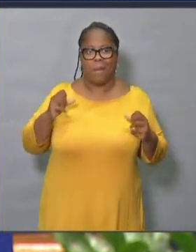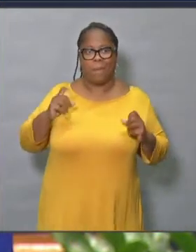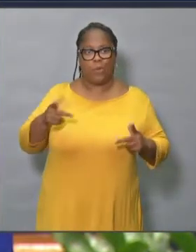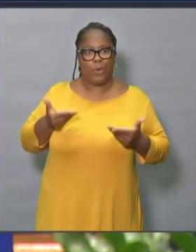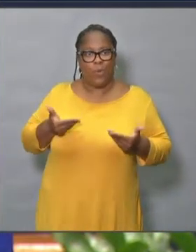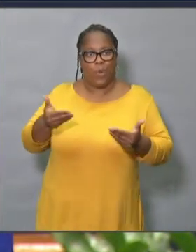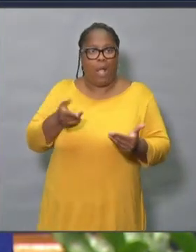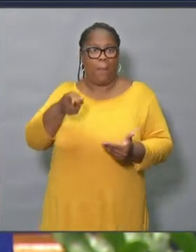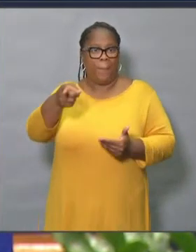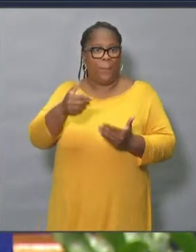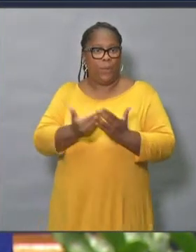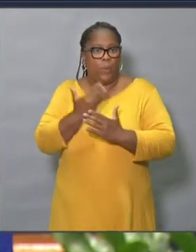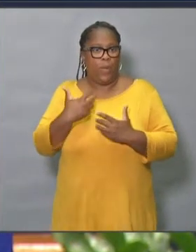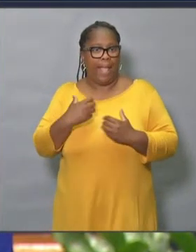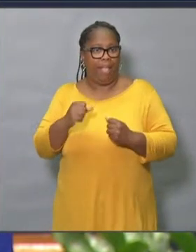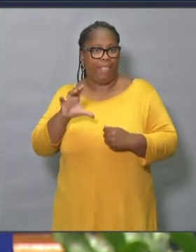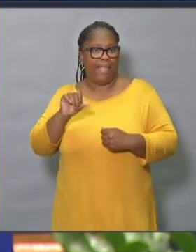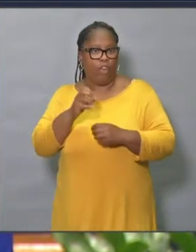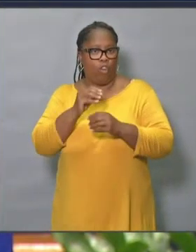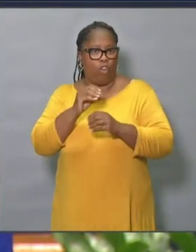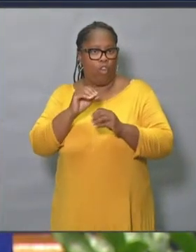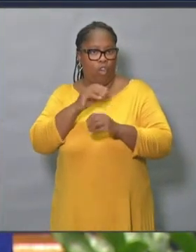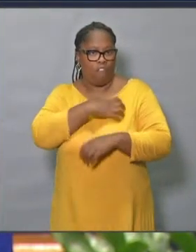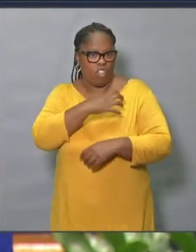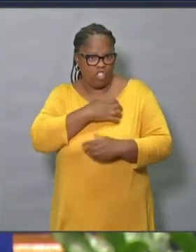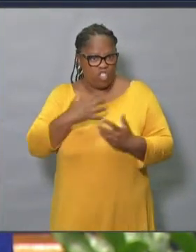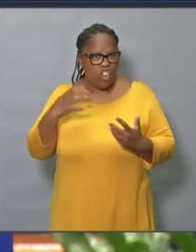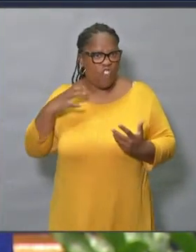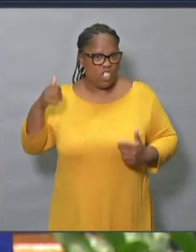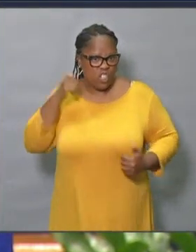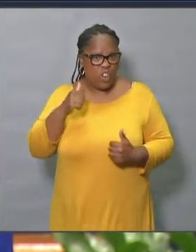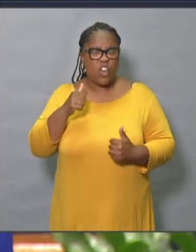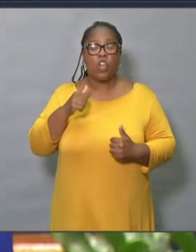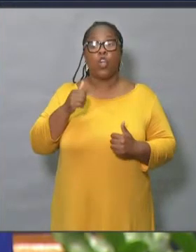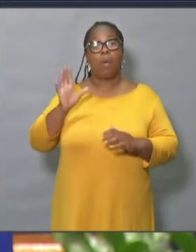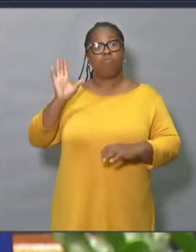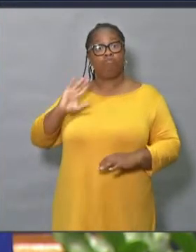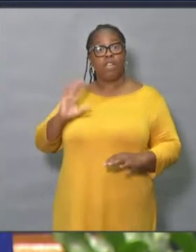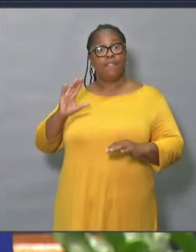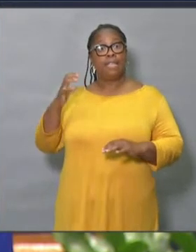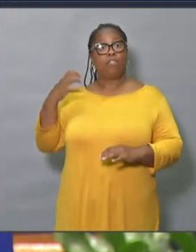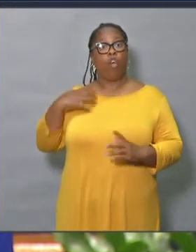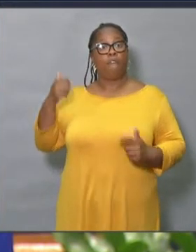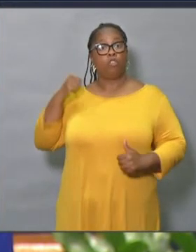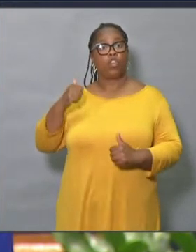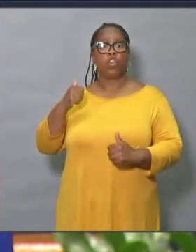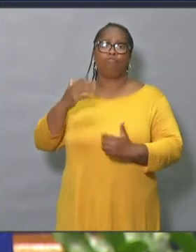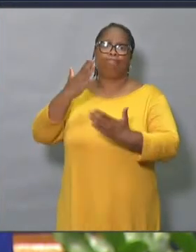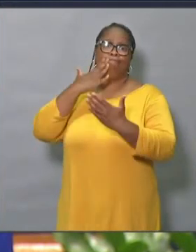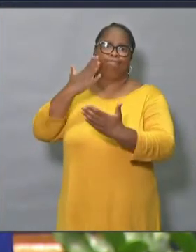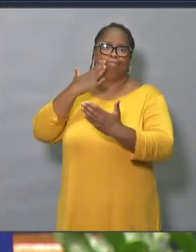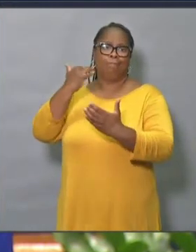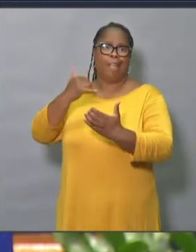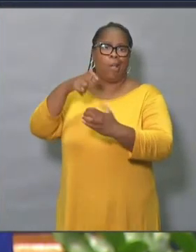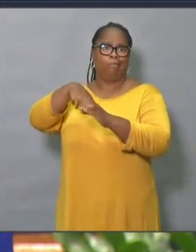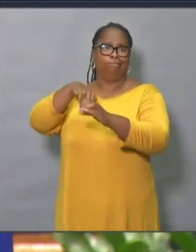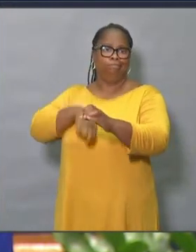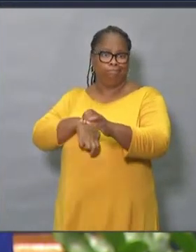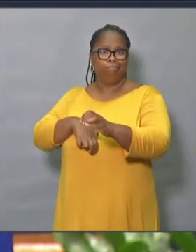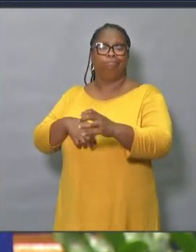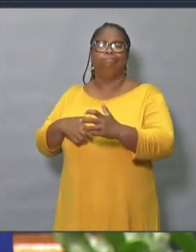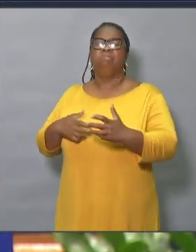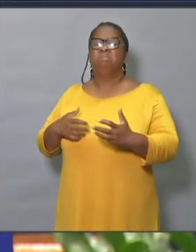officer there. I want to give my thanks to the previous health officer, who we worked with very closely, and I know that we'll have a very close